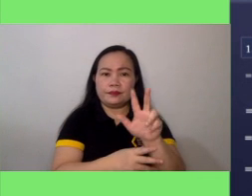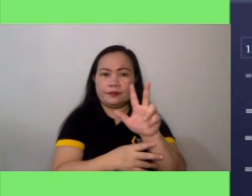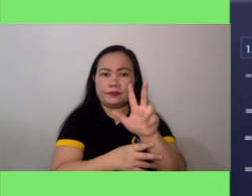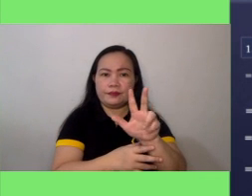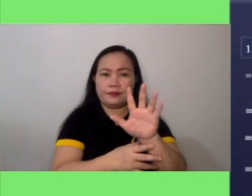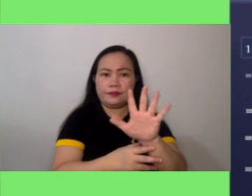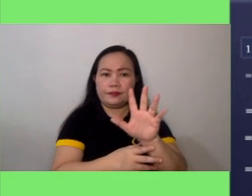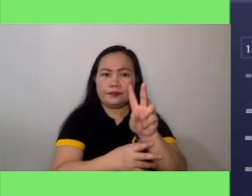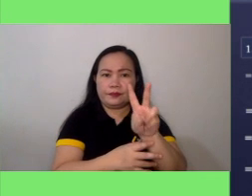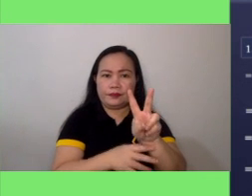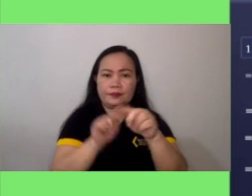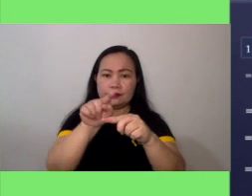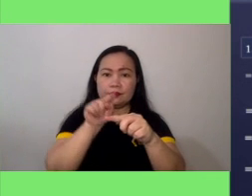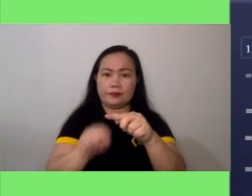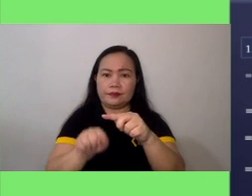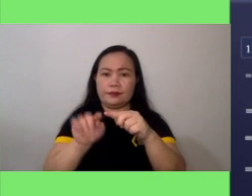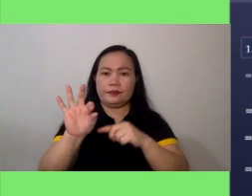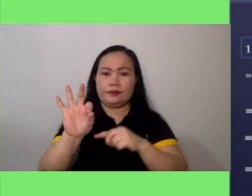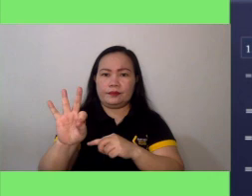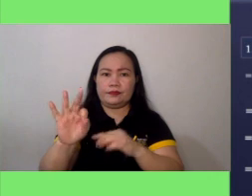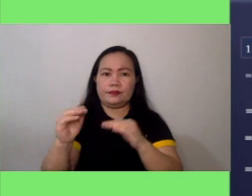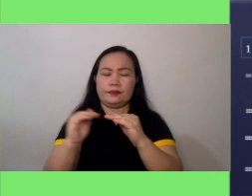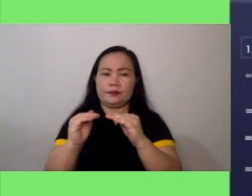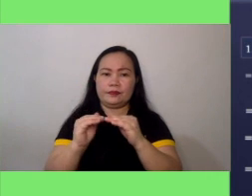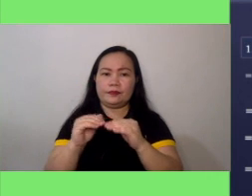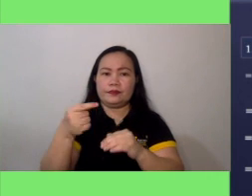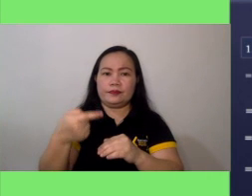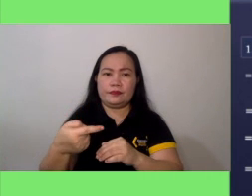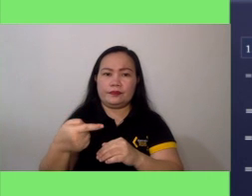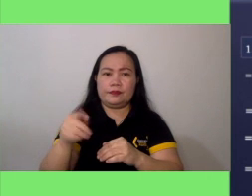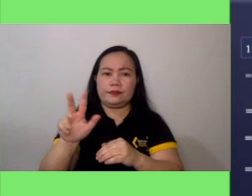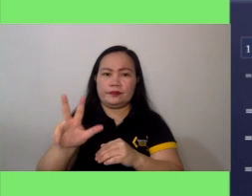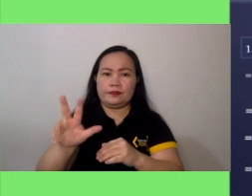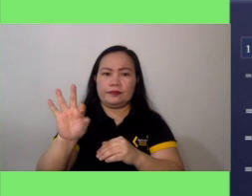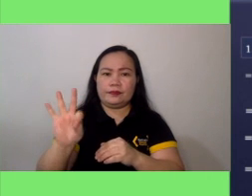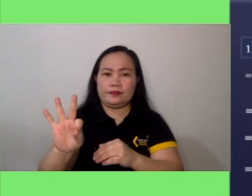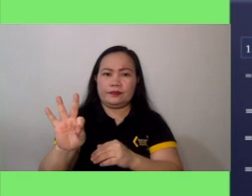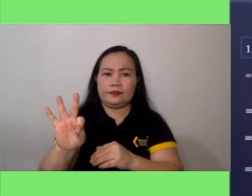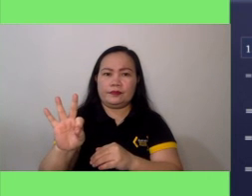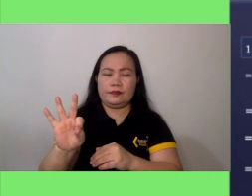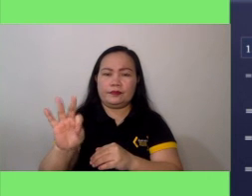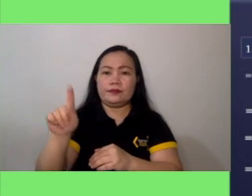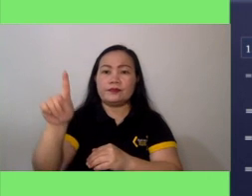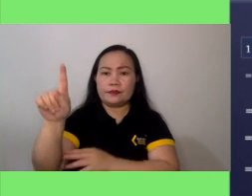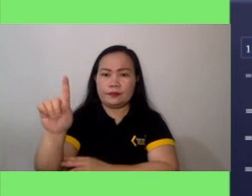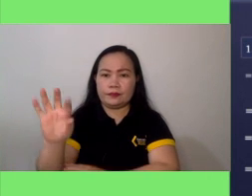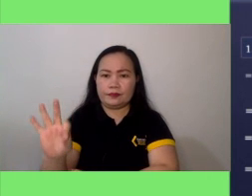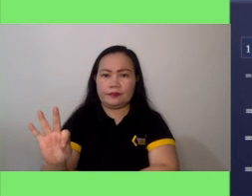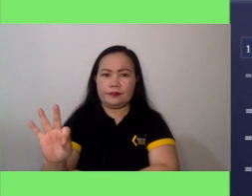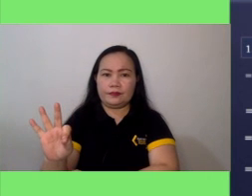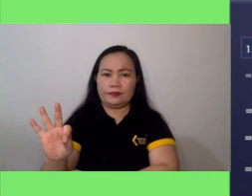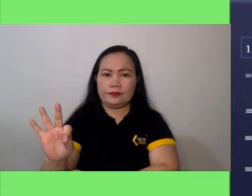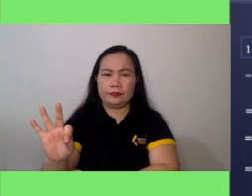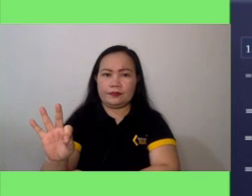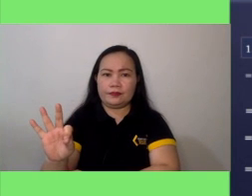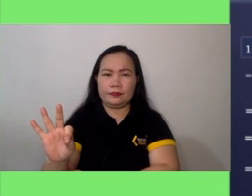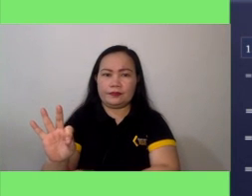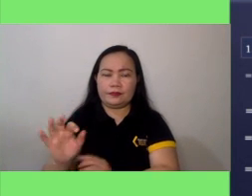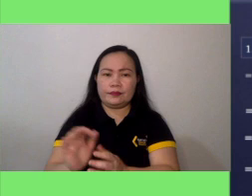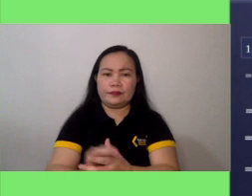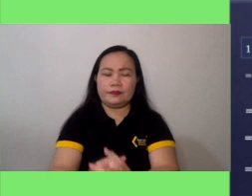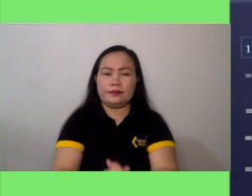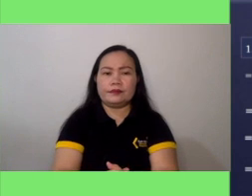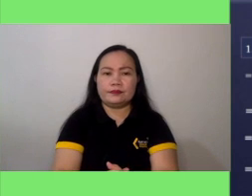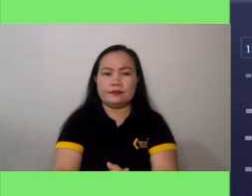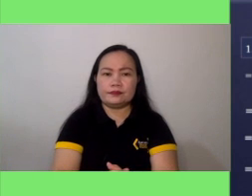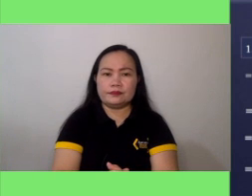And then, 352 divided by 9, that is negative. Negative siya kasi negative ito. Negative 39, ang